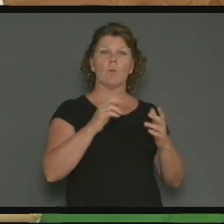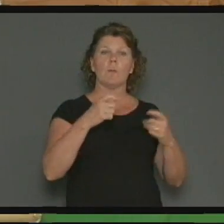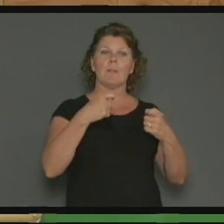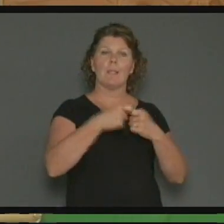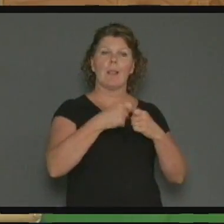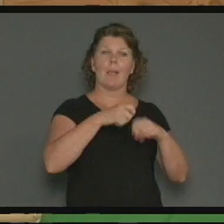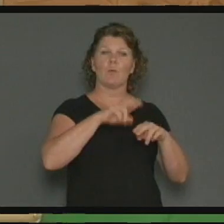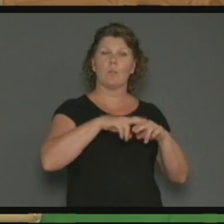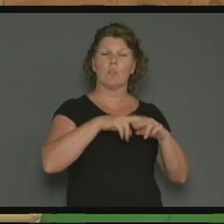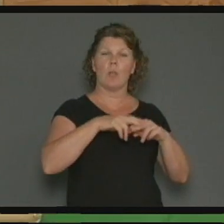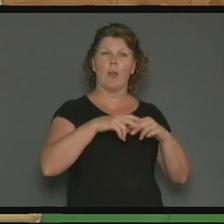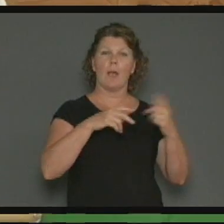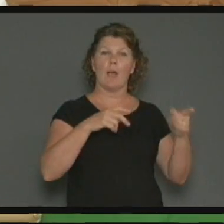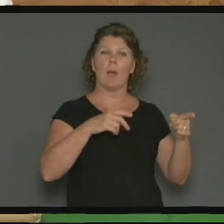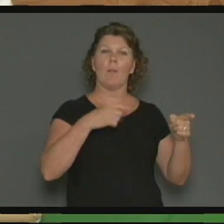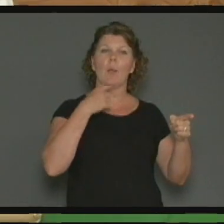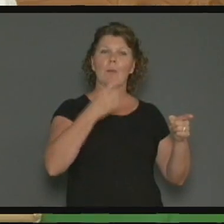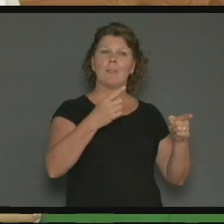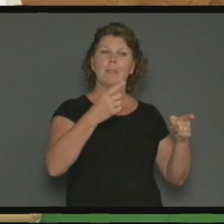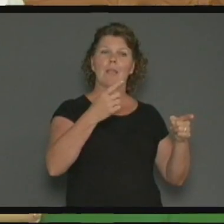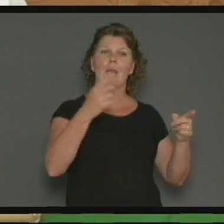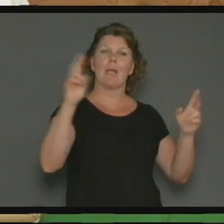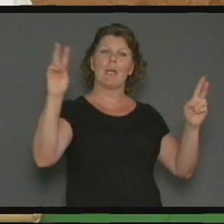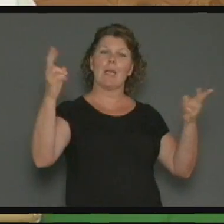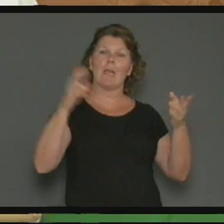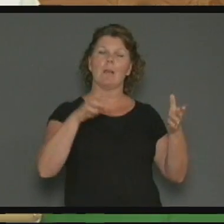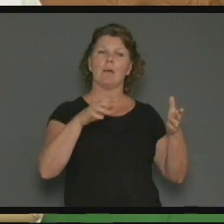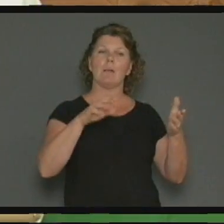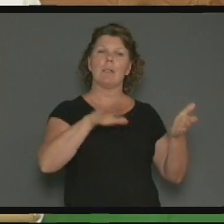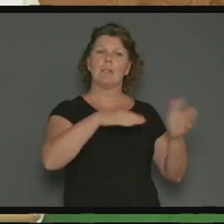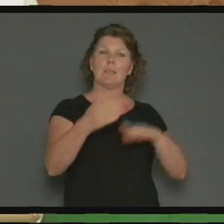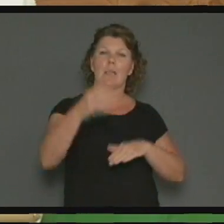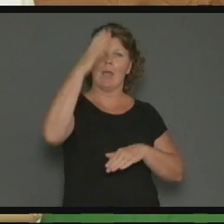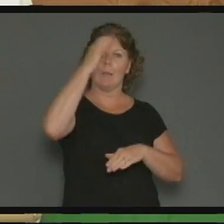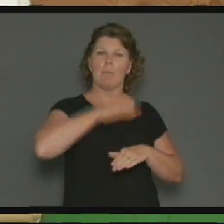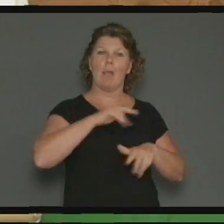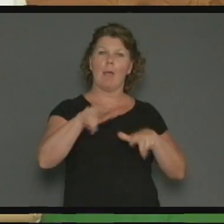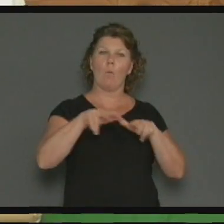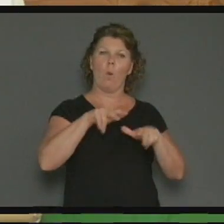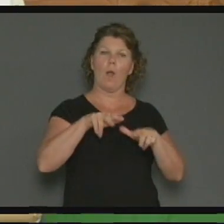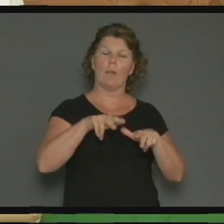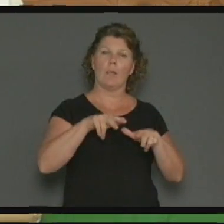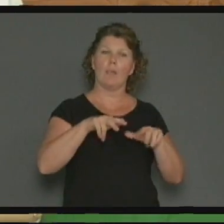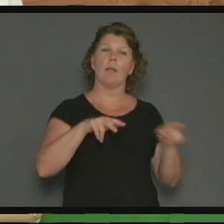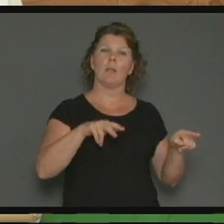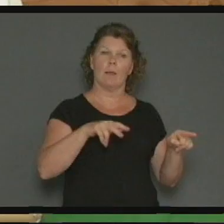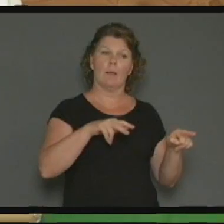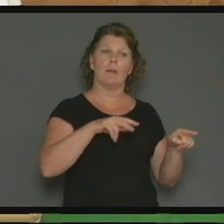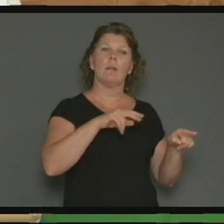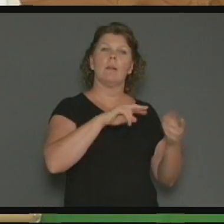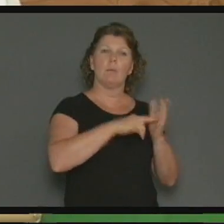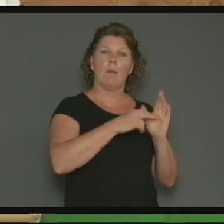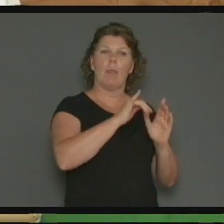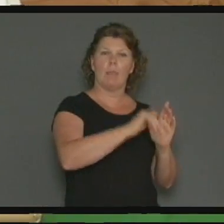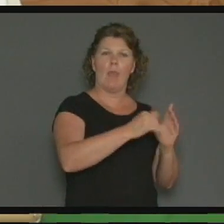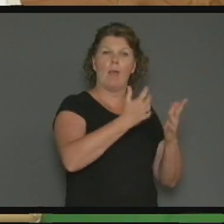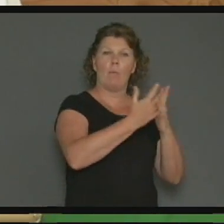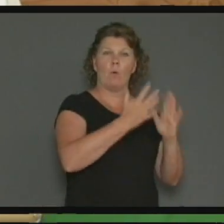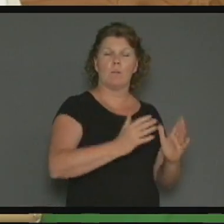would shout out, "Dead man walking," indicating that the prisoner was off to his certain